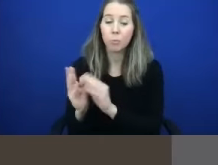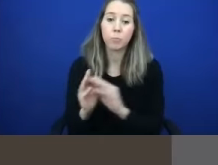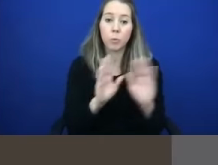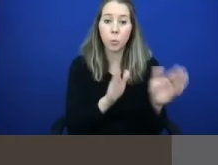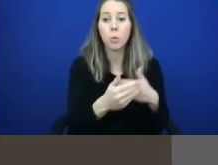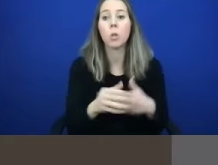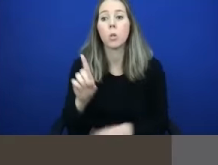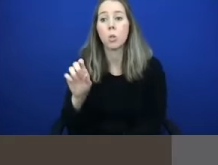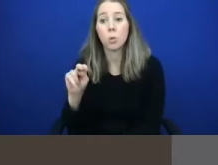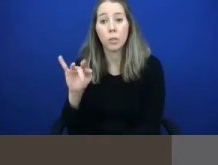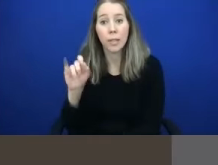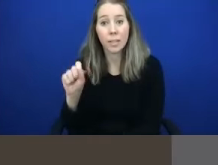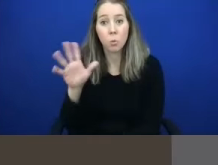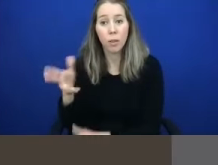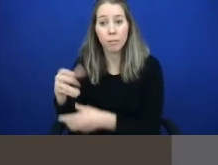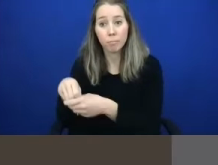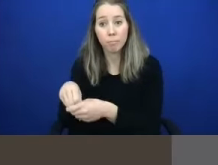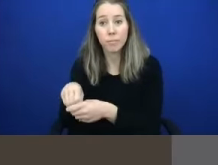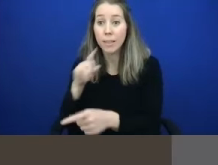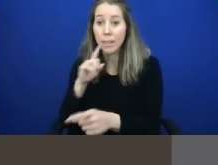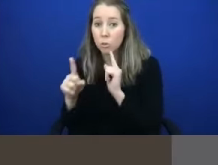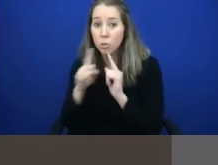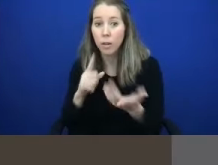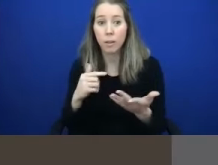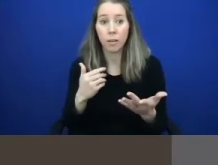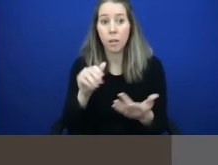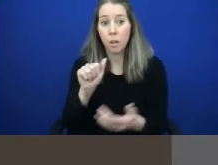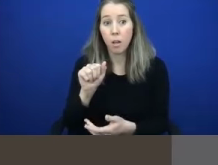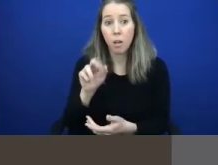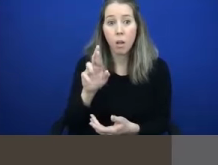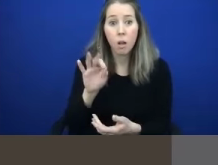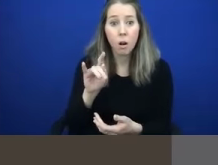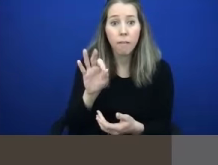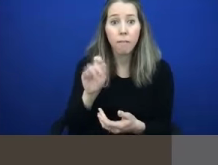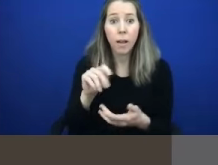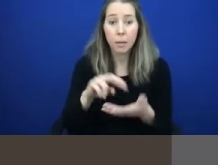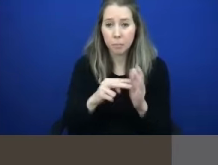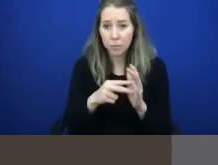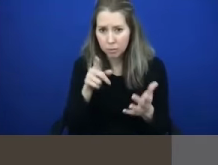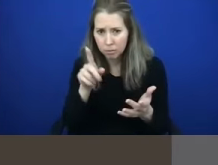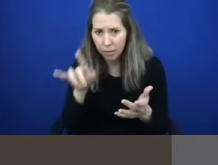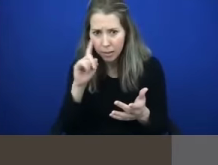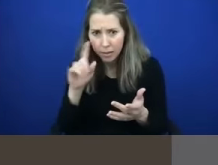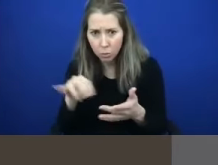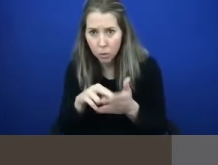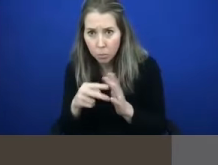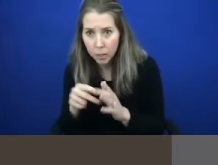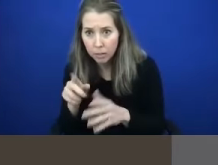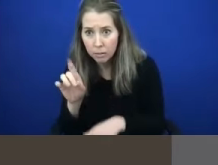chat. What does that mean? What does artifacts mean? I'm presuming that that's what you're asking, David.